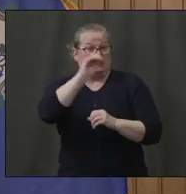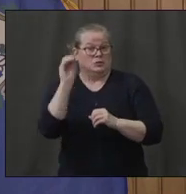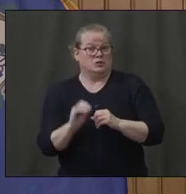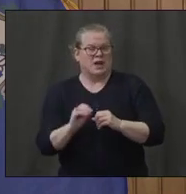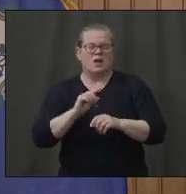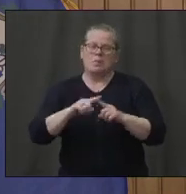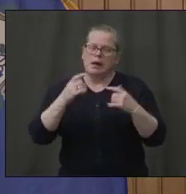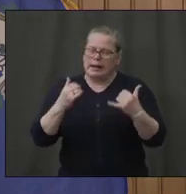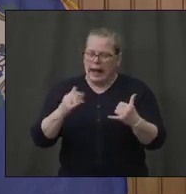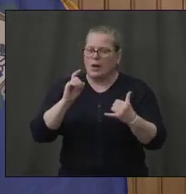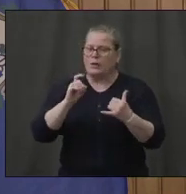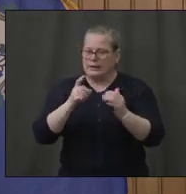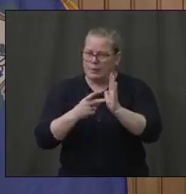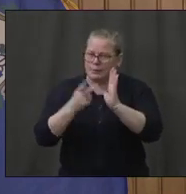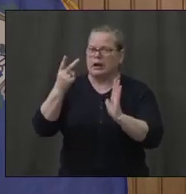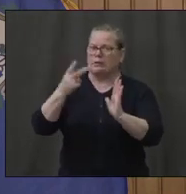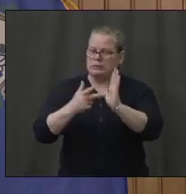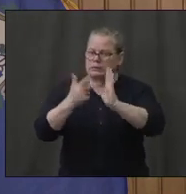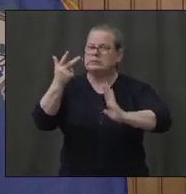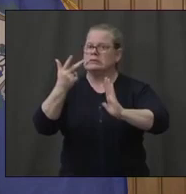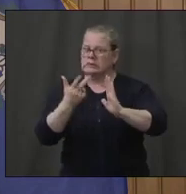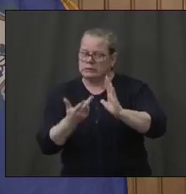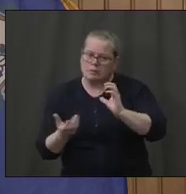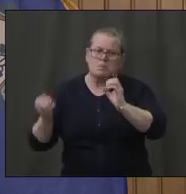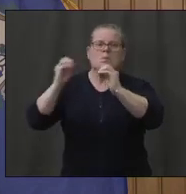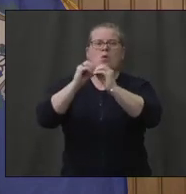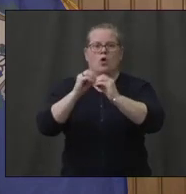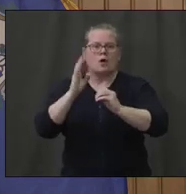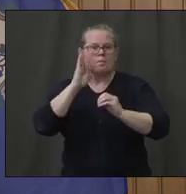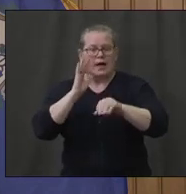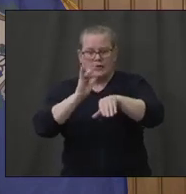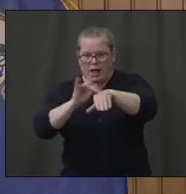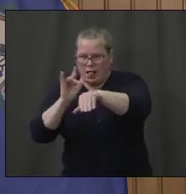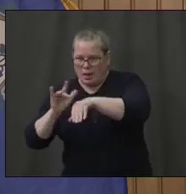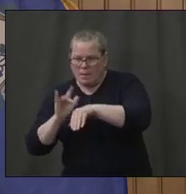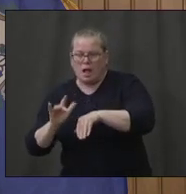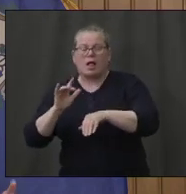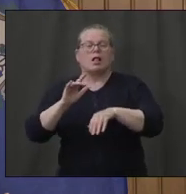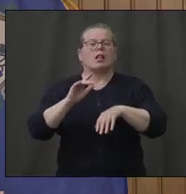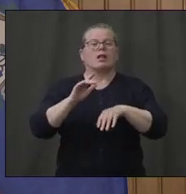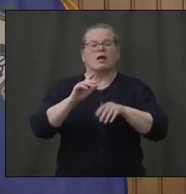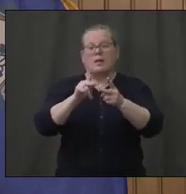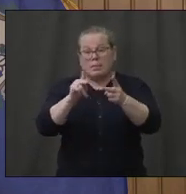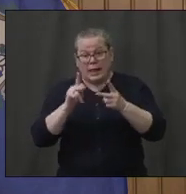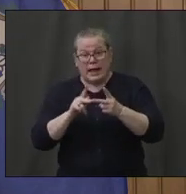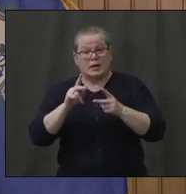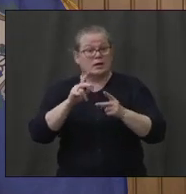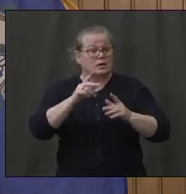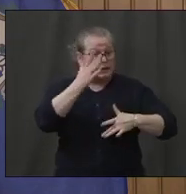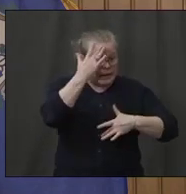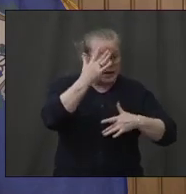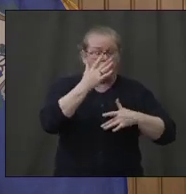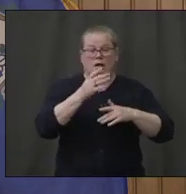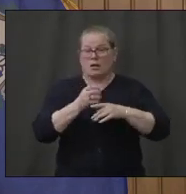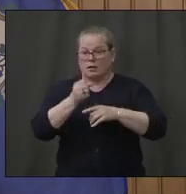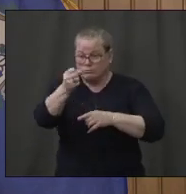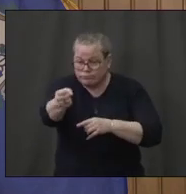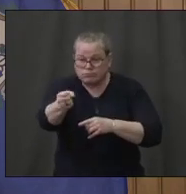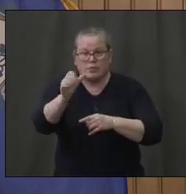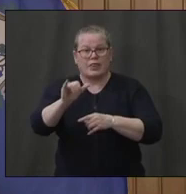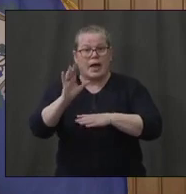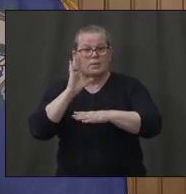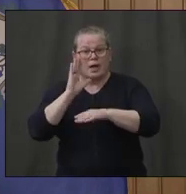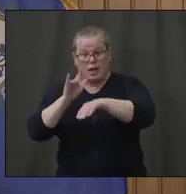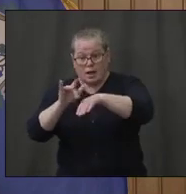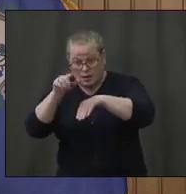ambulatory care, finding the non-urgent beds, finding that in terms of PPE, finding that in terms of critical care beds,